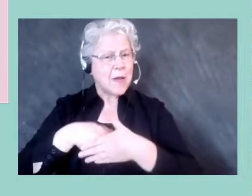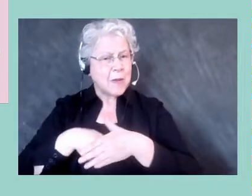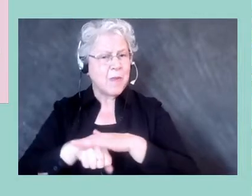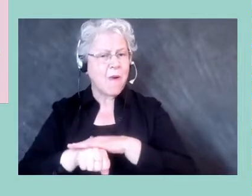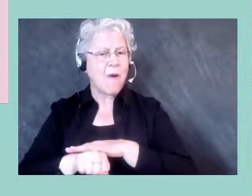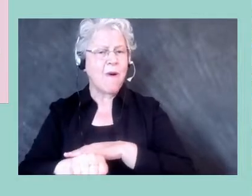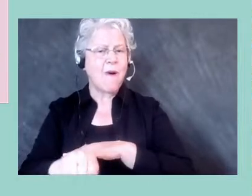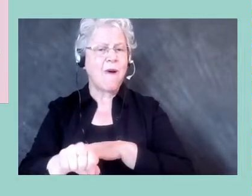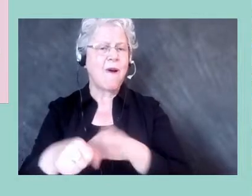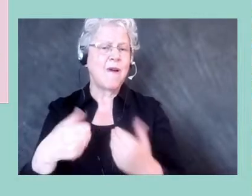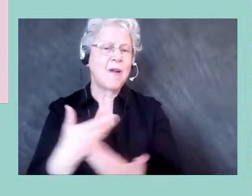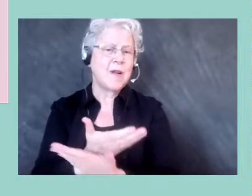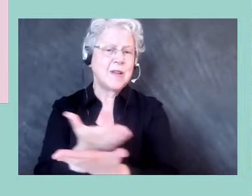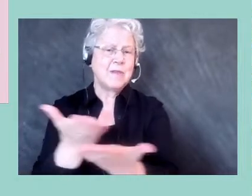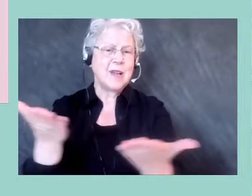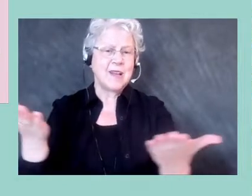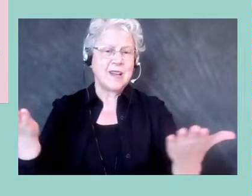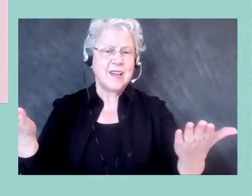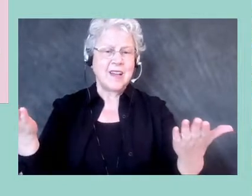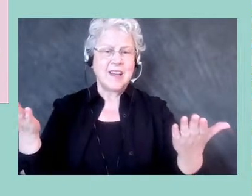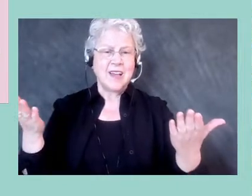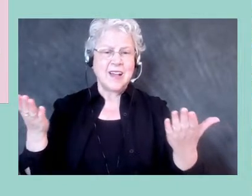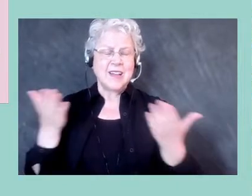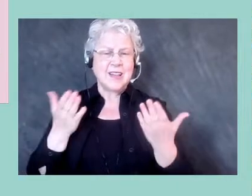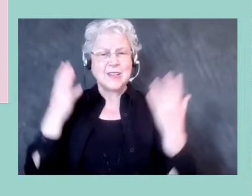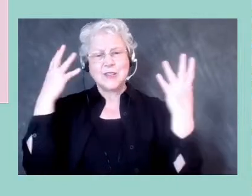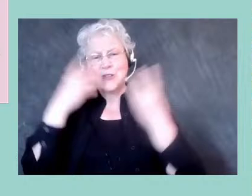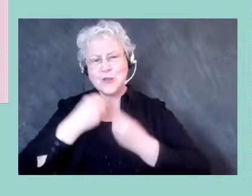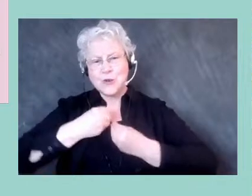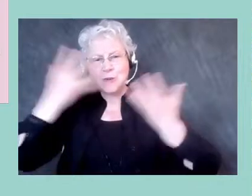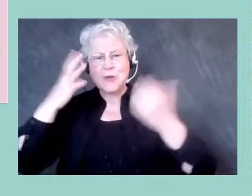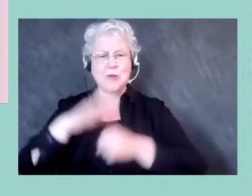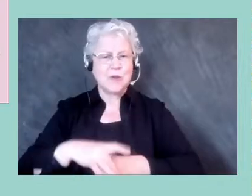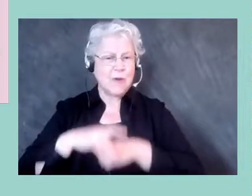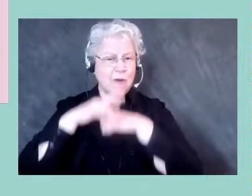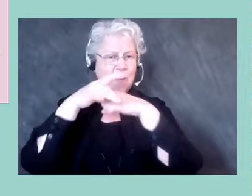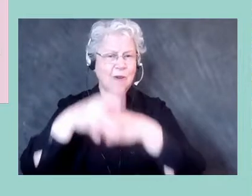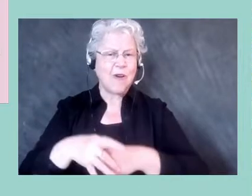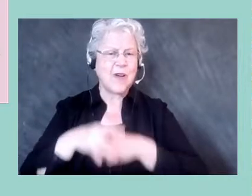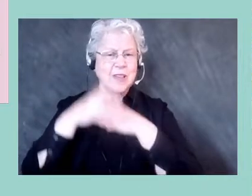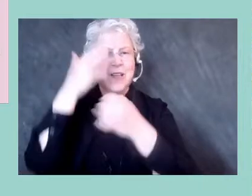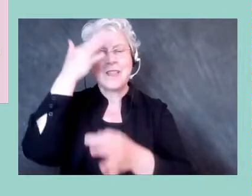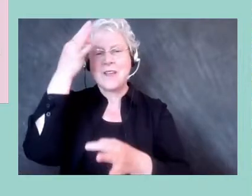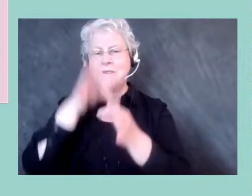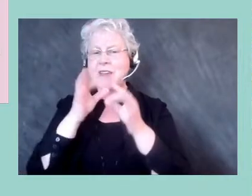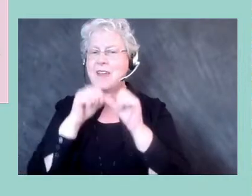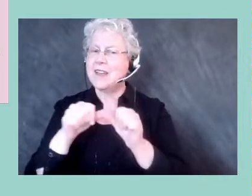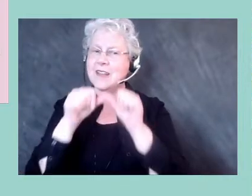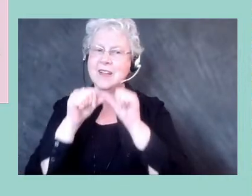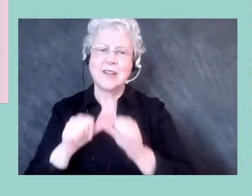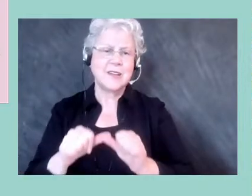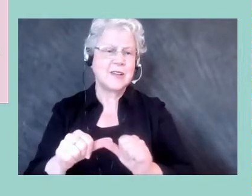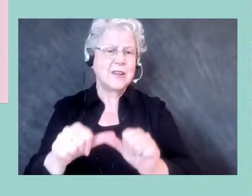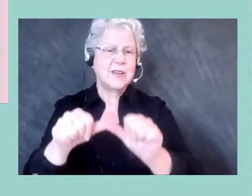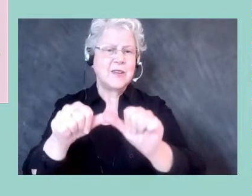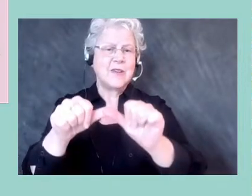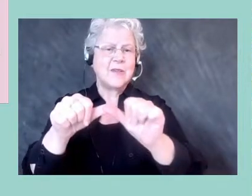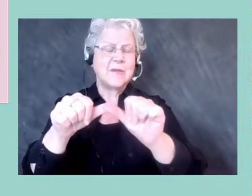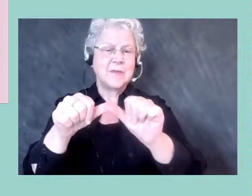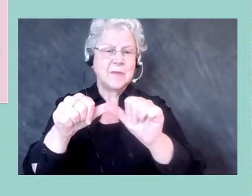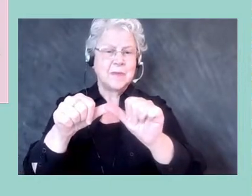song. I was born upon the fathoms,